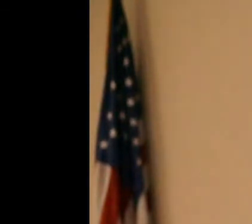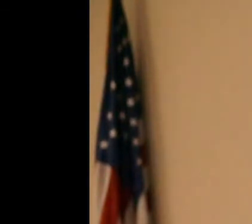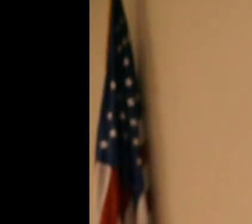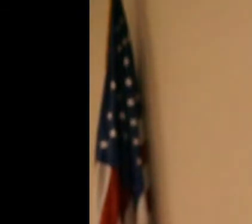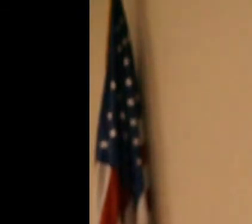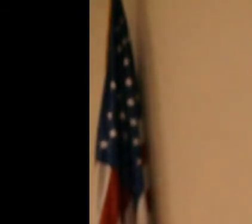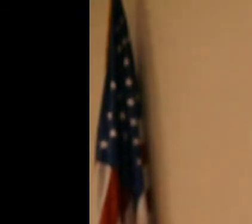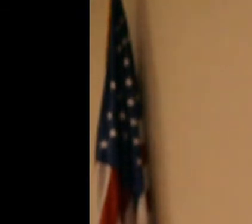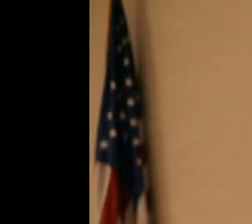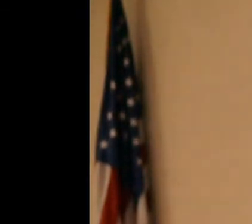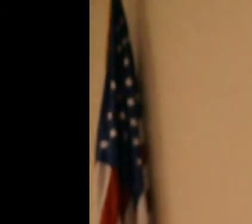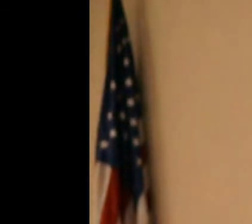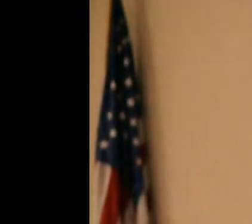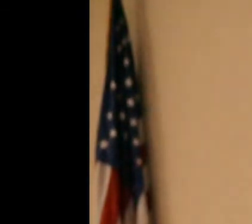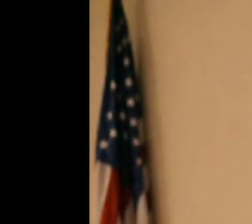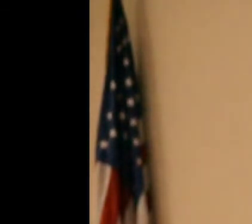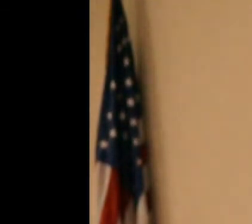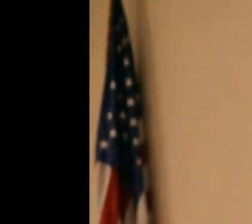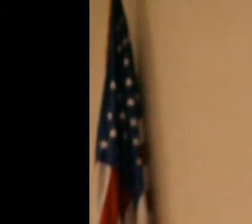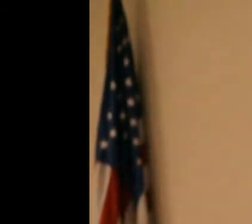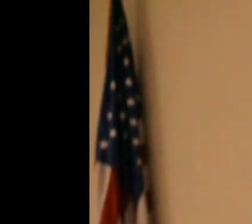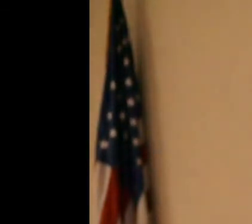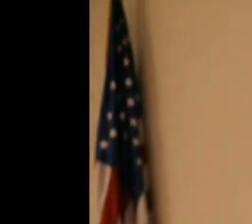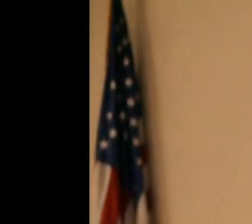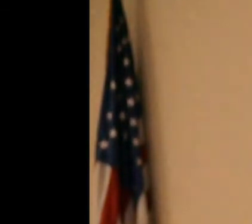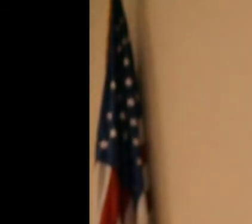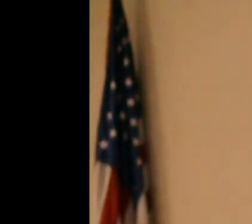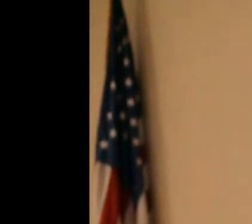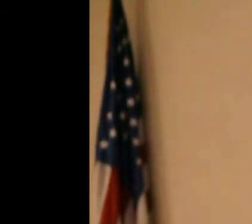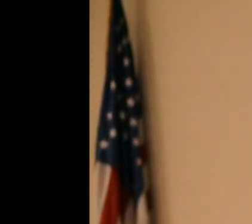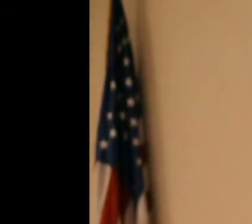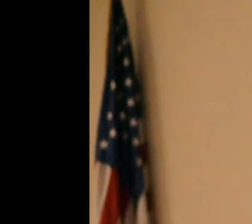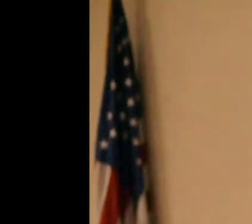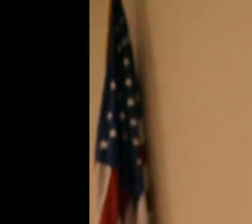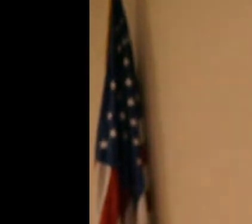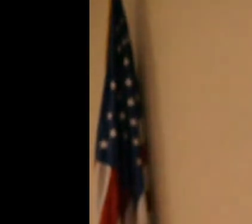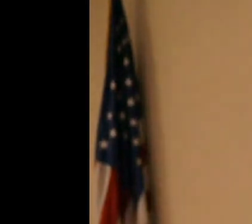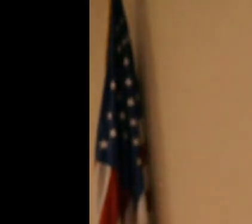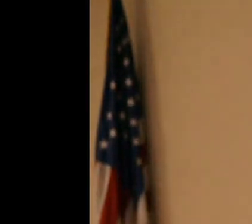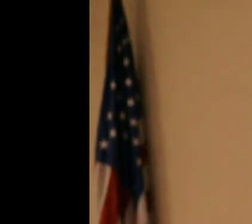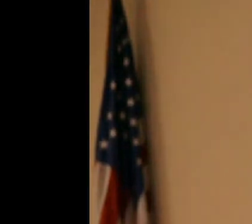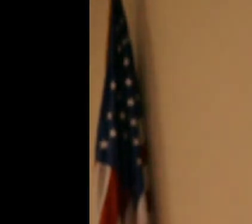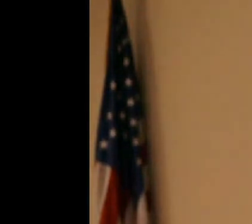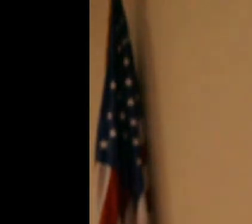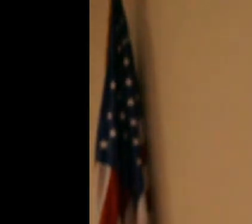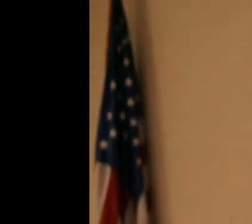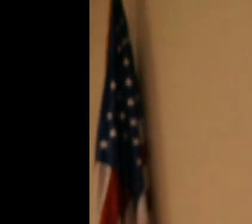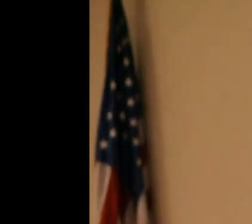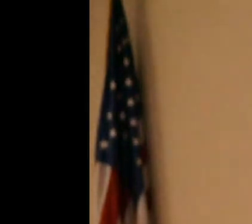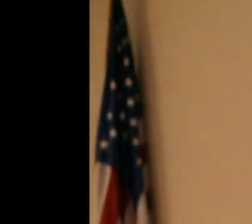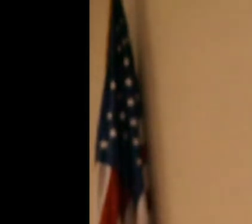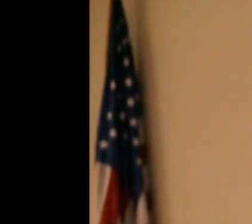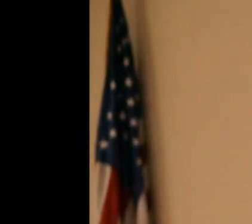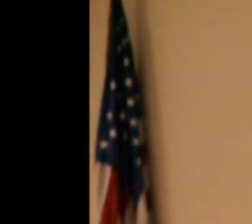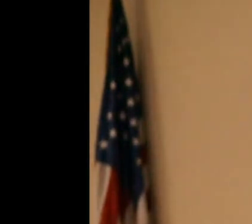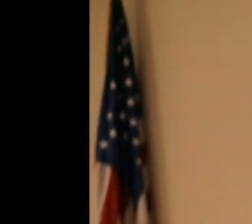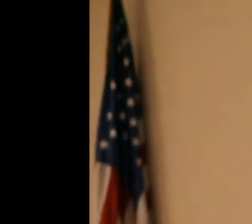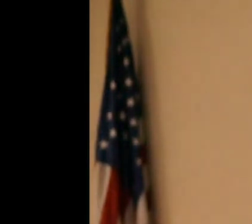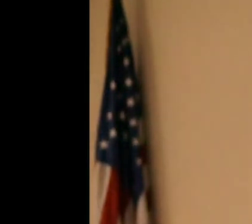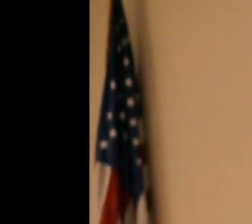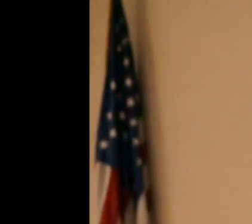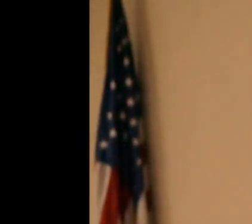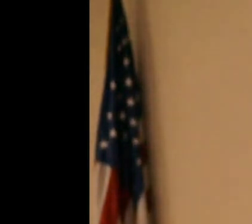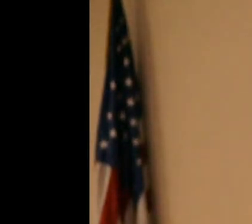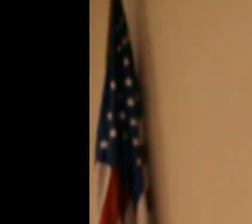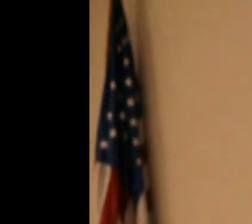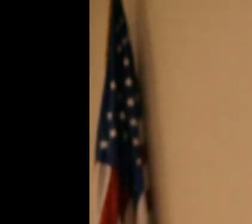don't open the packaging. Leave it there, call the police, let them collect it and get it to the laboratory. Be very cautious